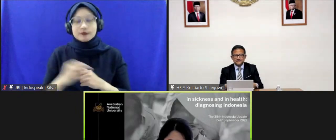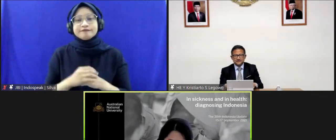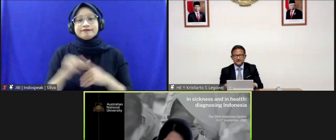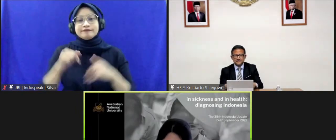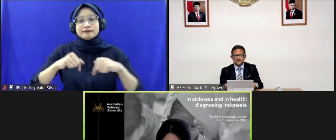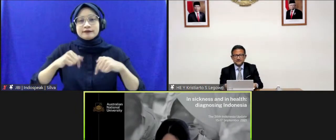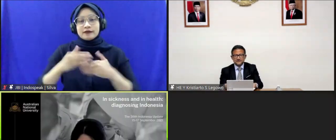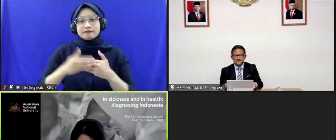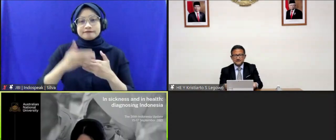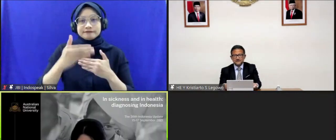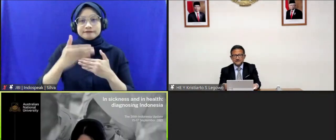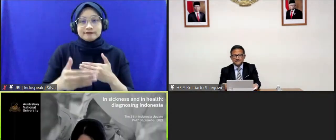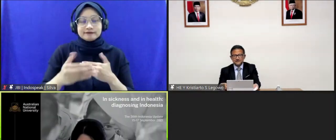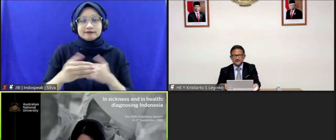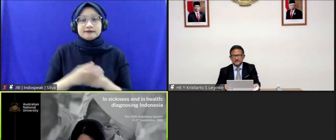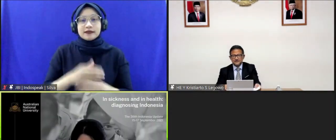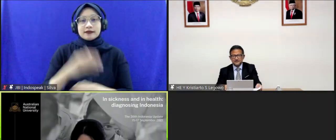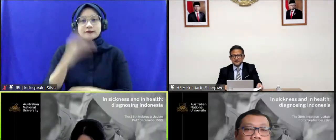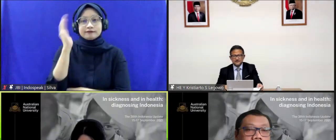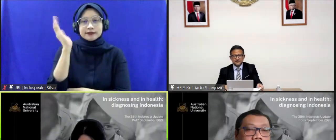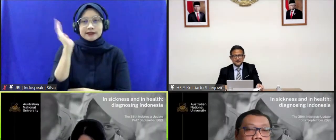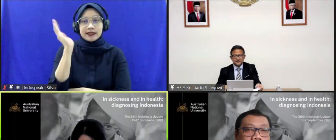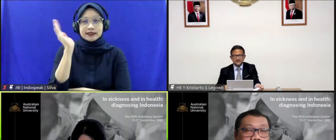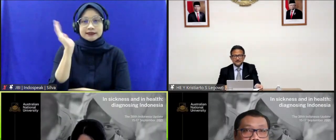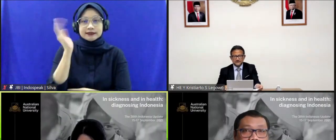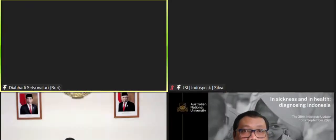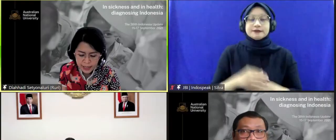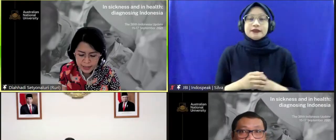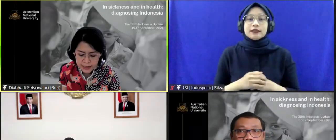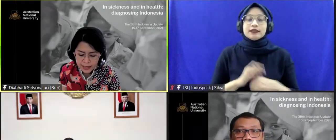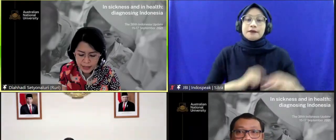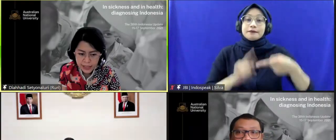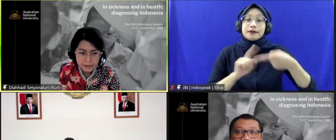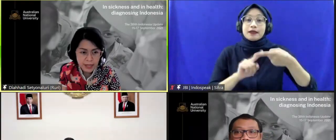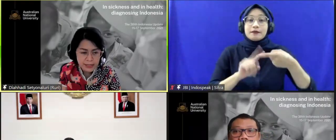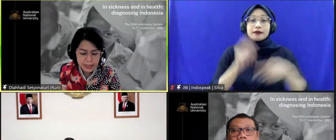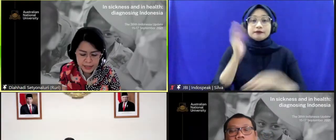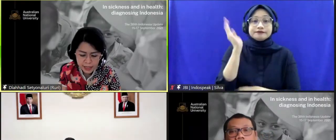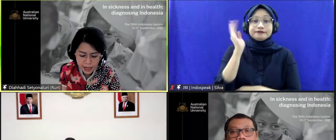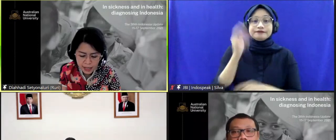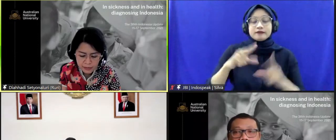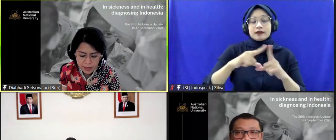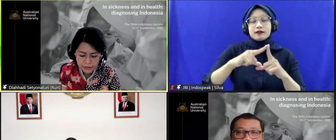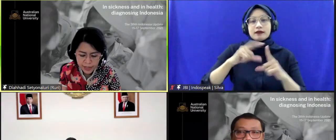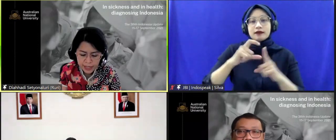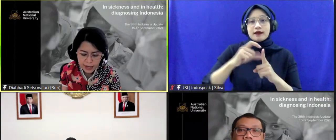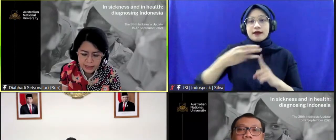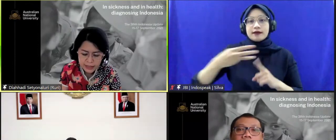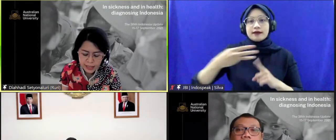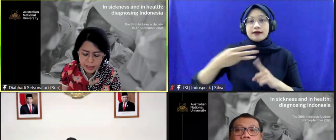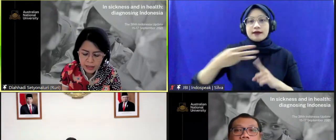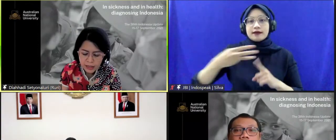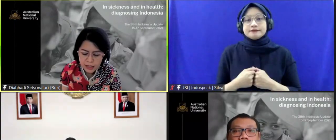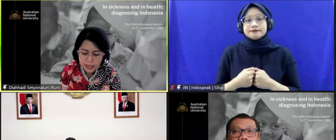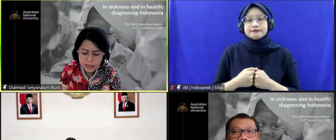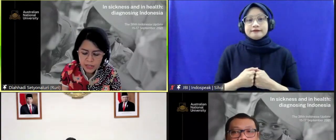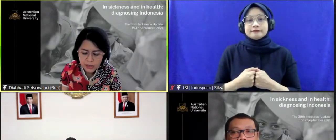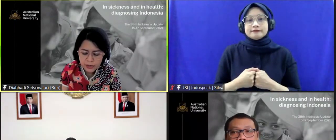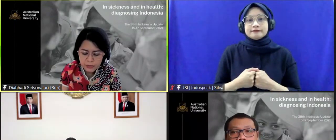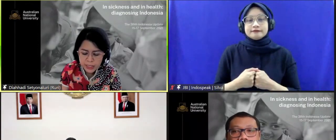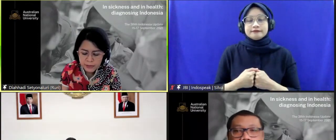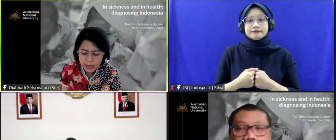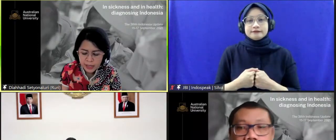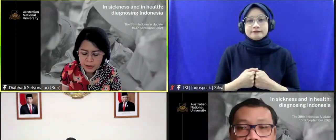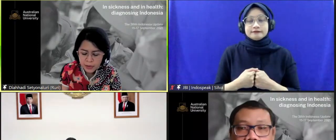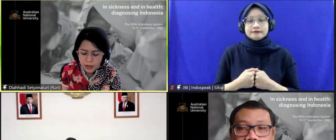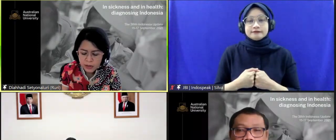to the panel presentation. The first presenter is Ade Prastiani. I'm inviting Asti. She